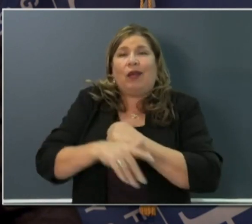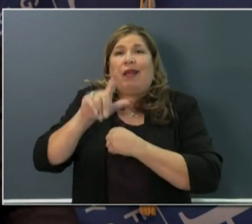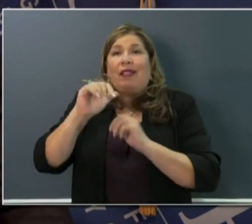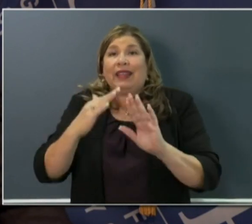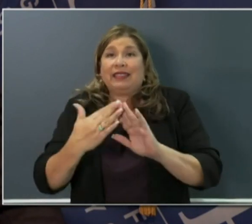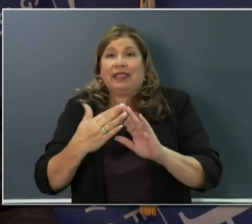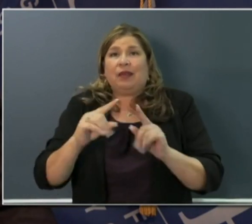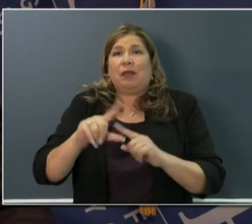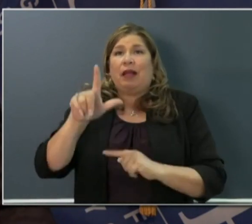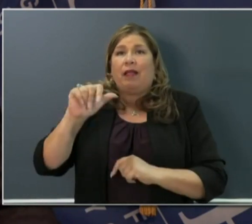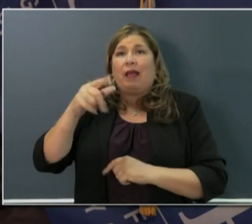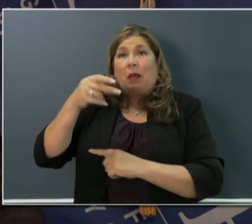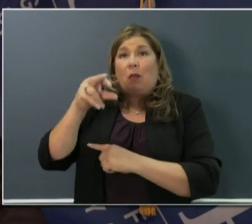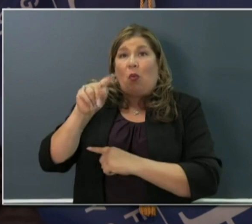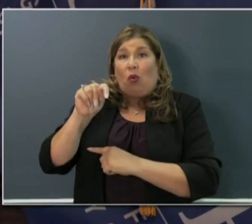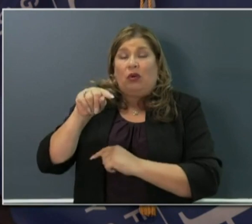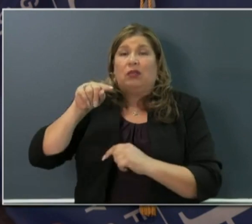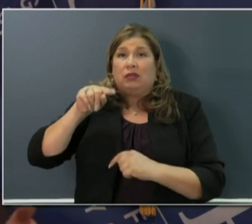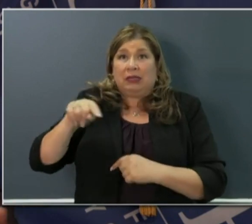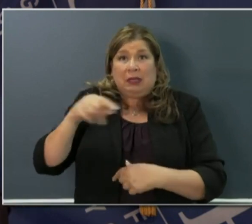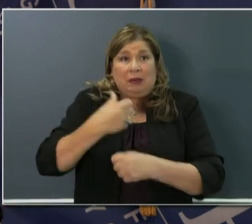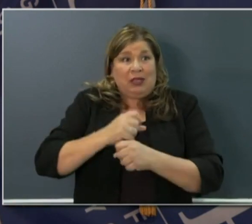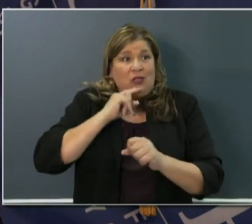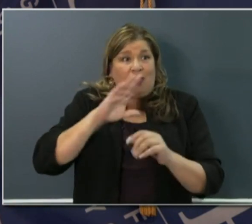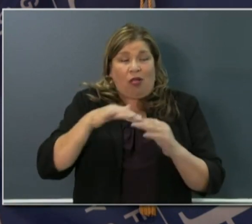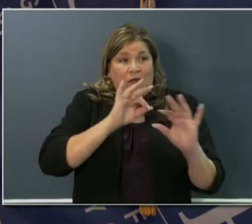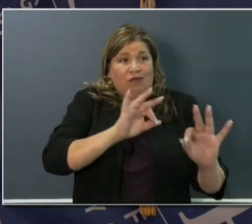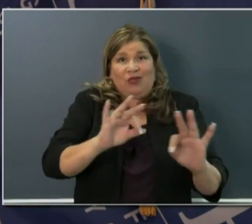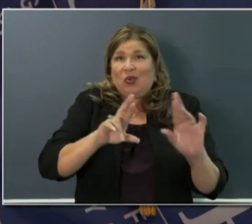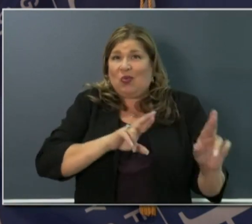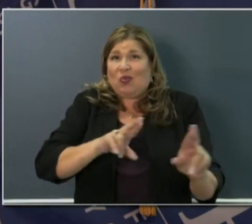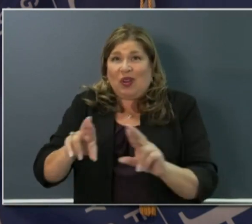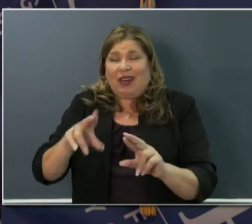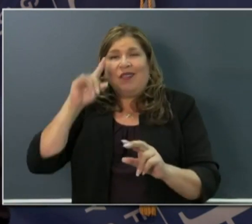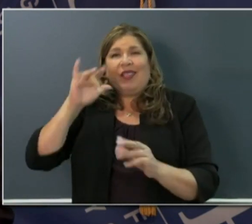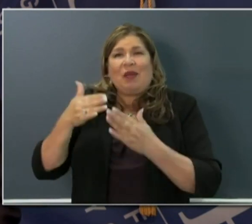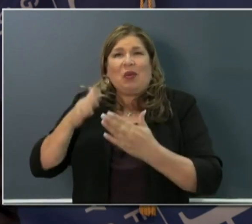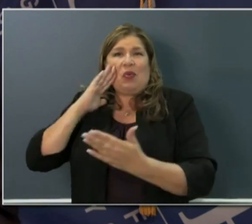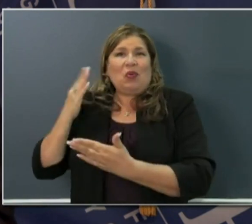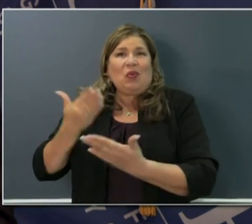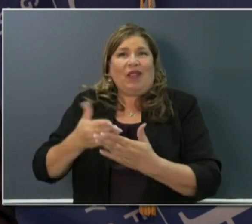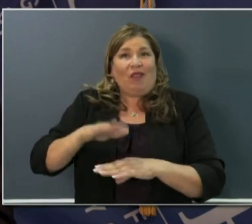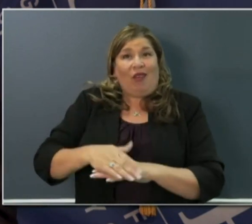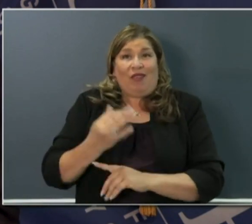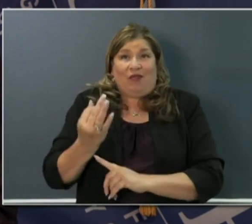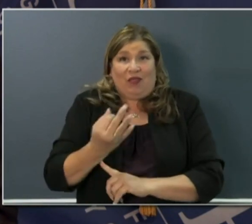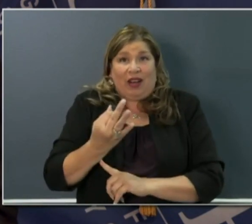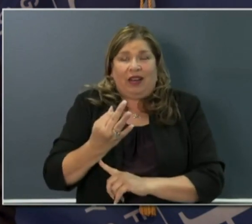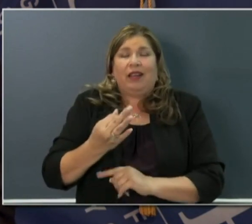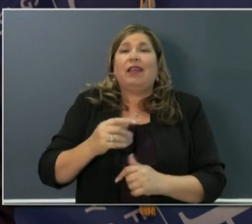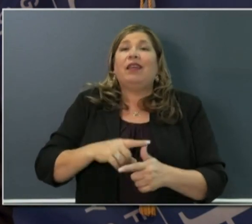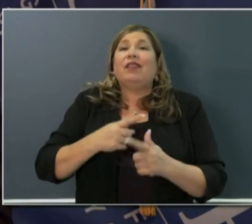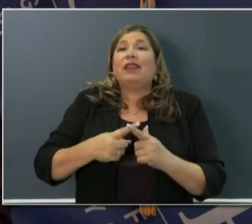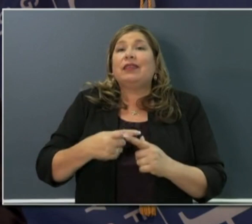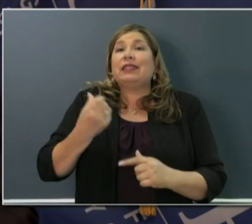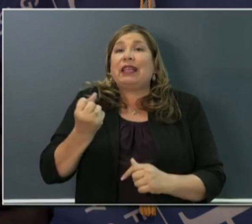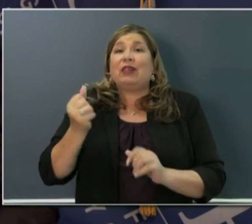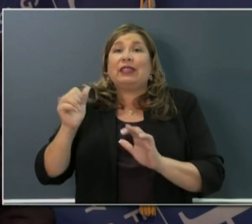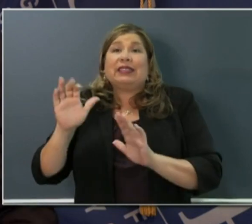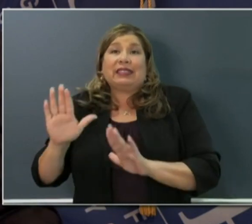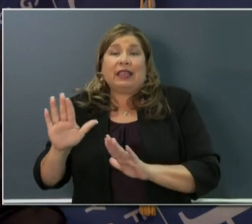site is prepared and prepped for Friday's arrival of that ship and Saturday, Sunday, as we begin to process